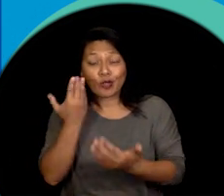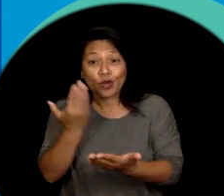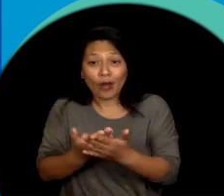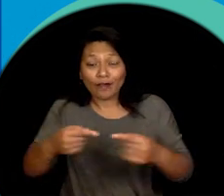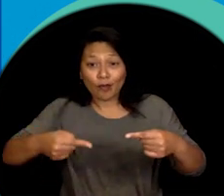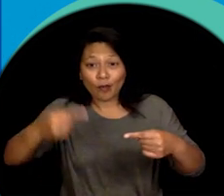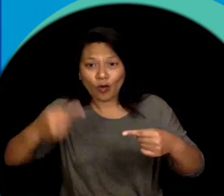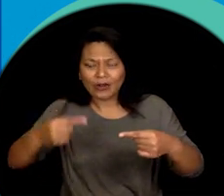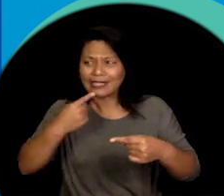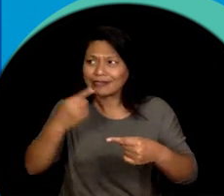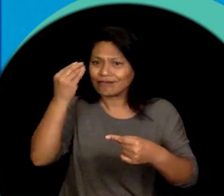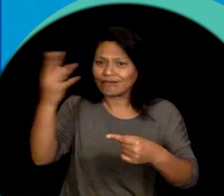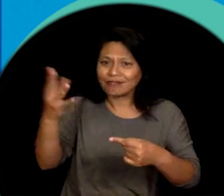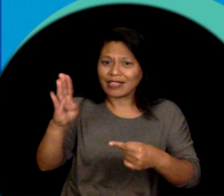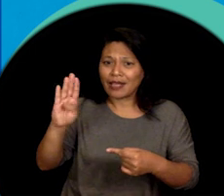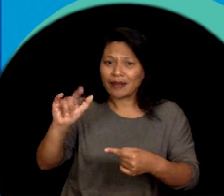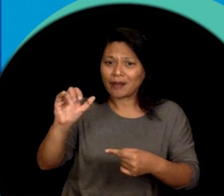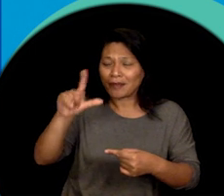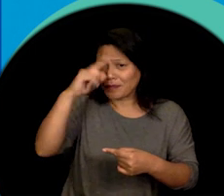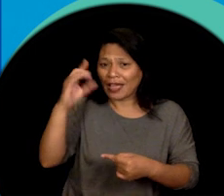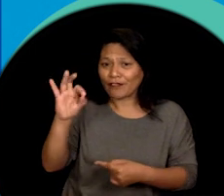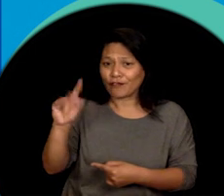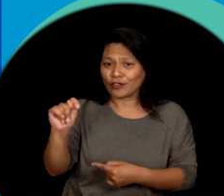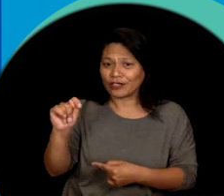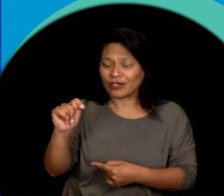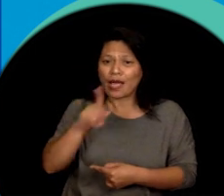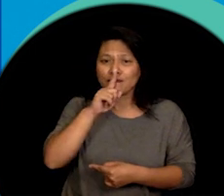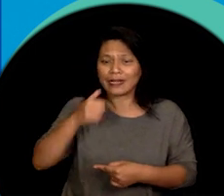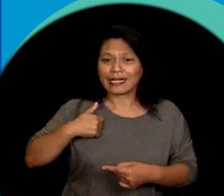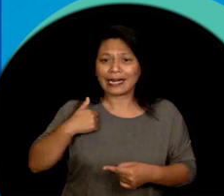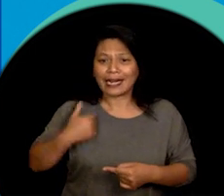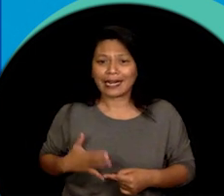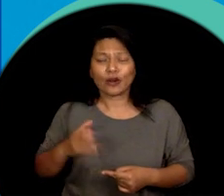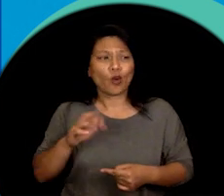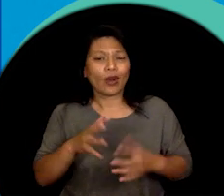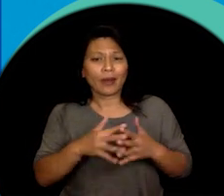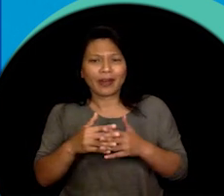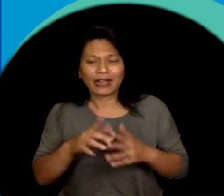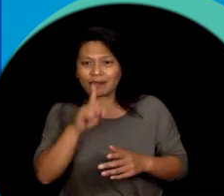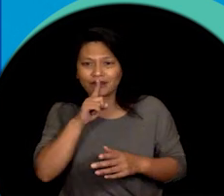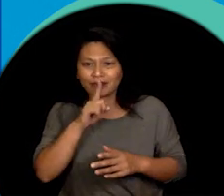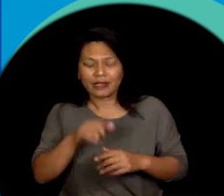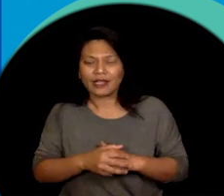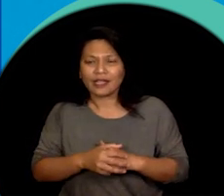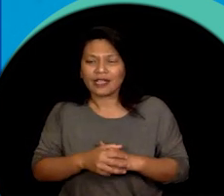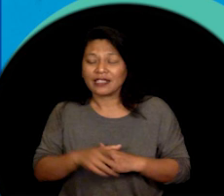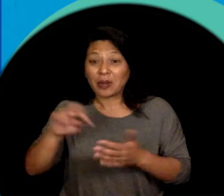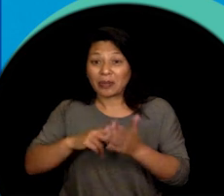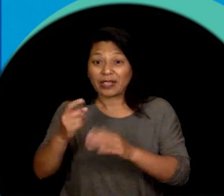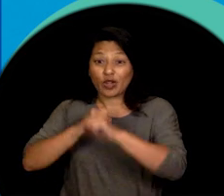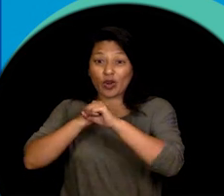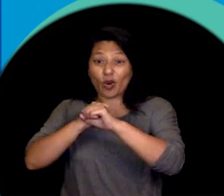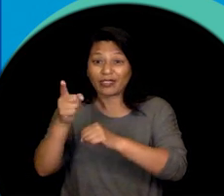said Blackfoot rather than Canadian or American, and the Americans wouldn't let her in. And then she had to turn around and go back